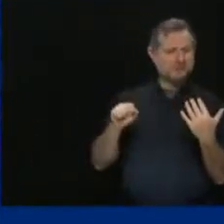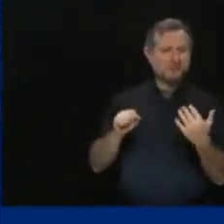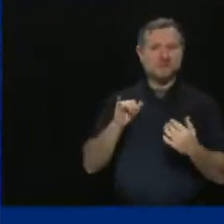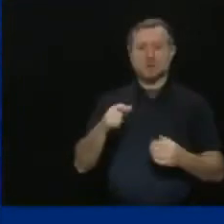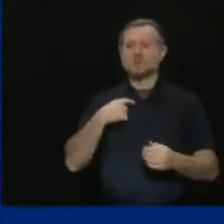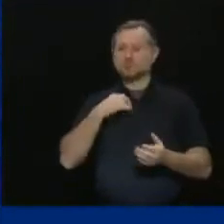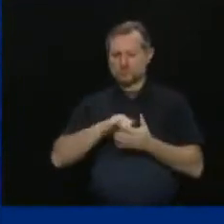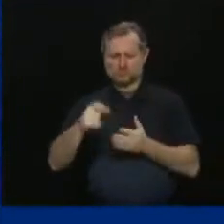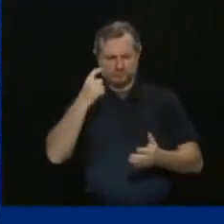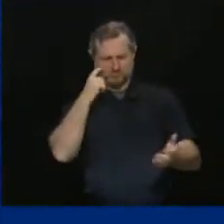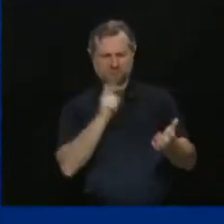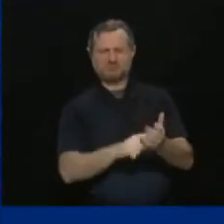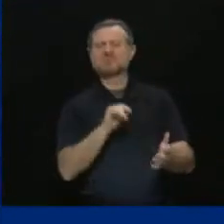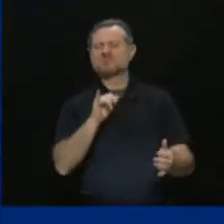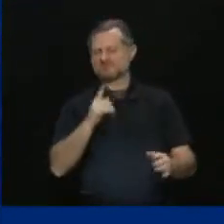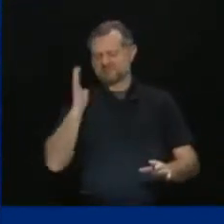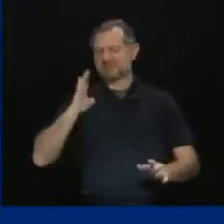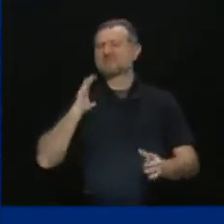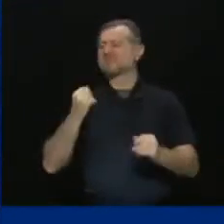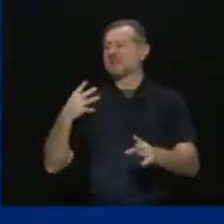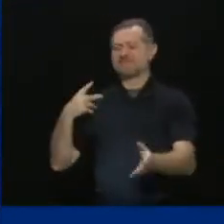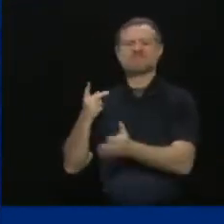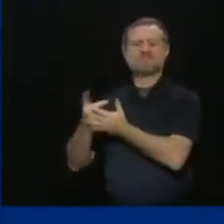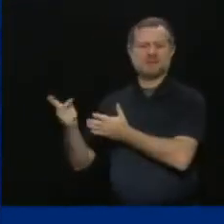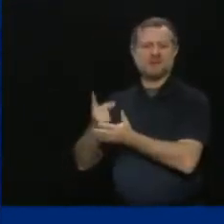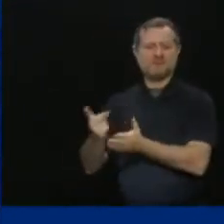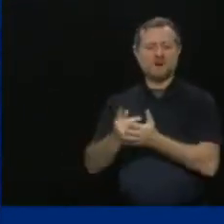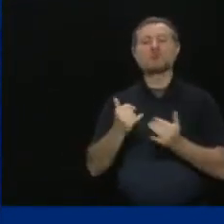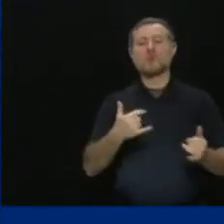and charts a better path forward.